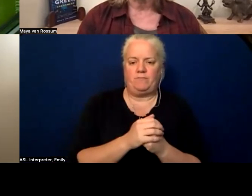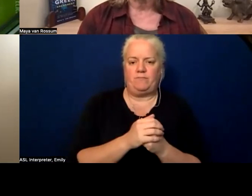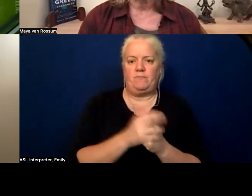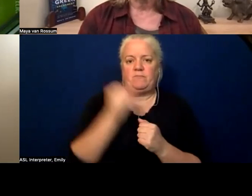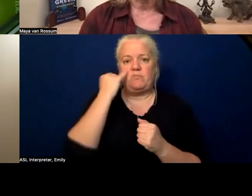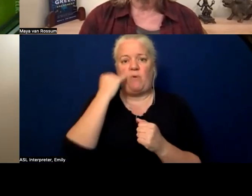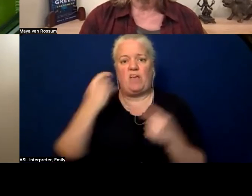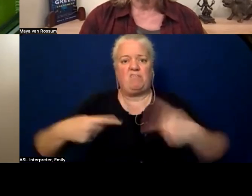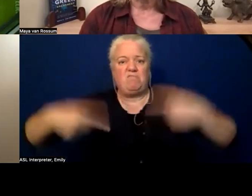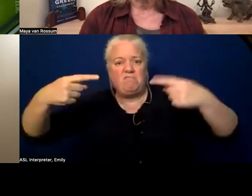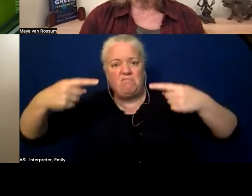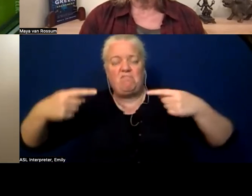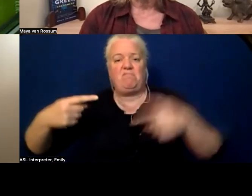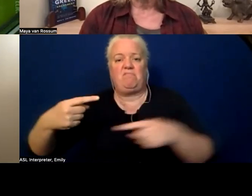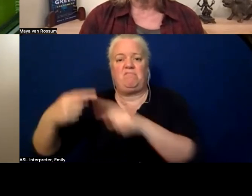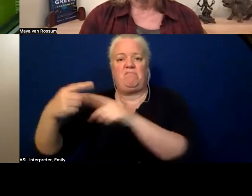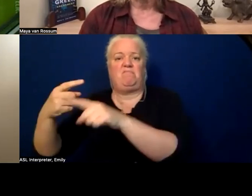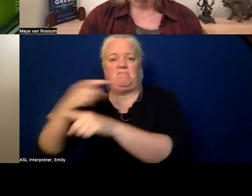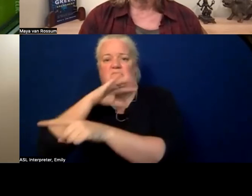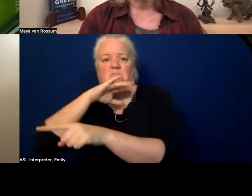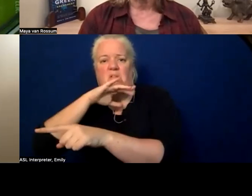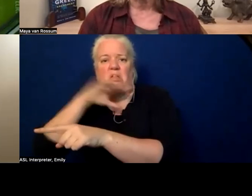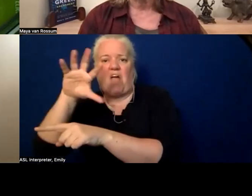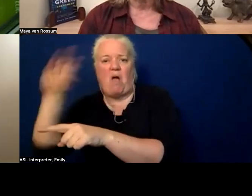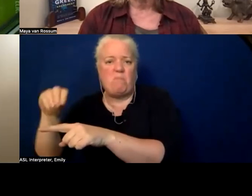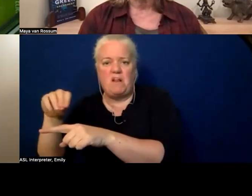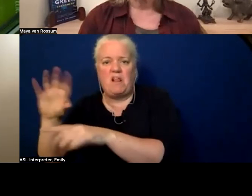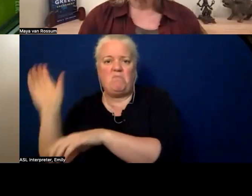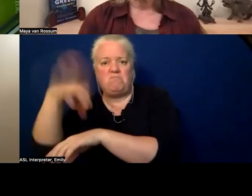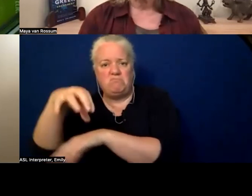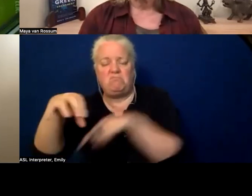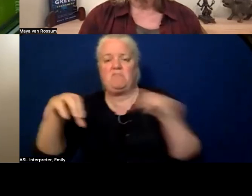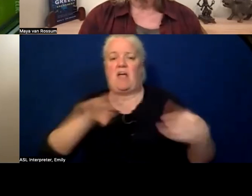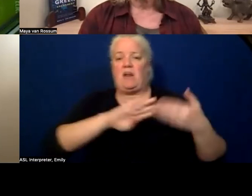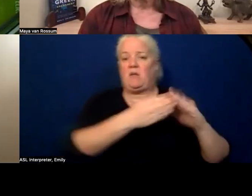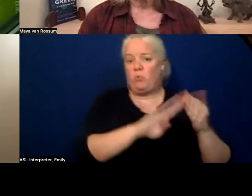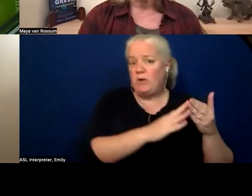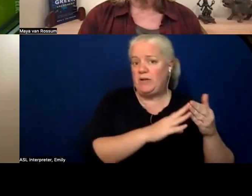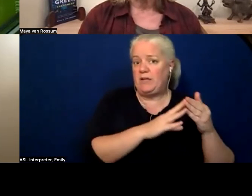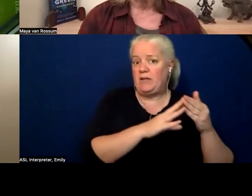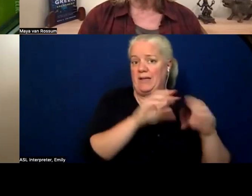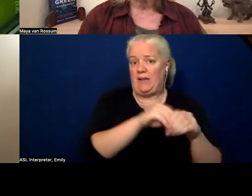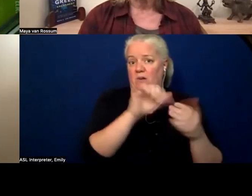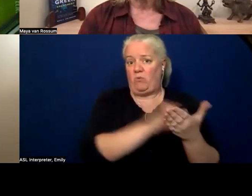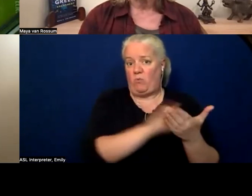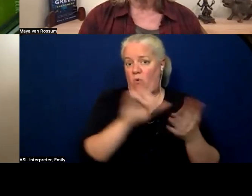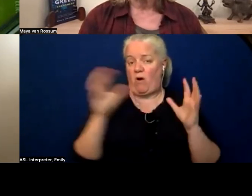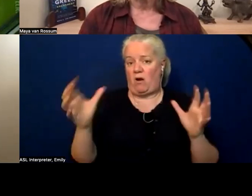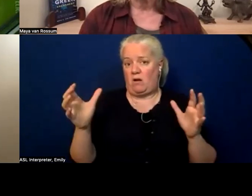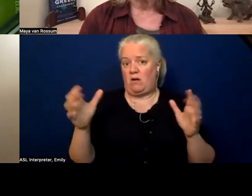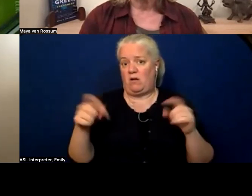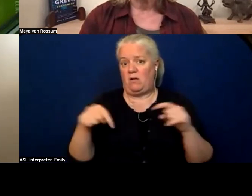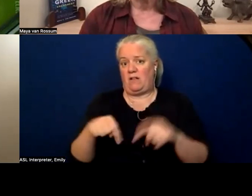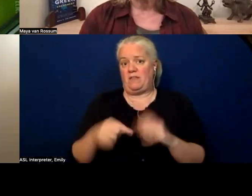polluter and a community in one particular area of New York, a bad interpretation of the right in that